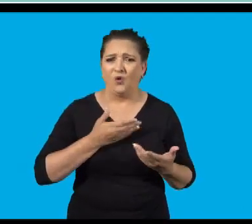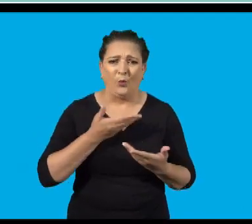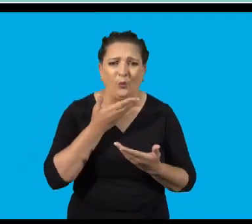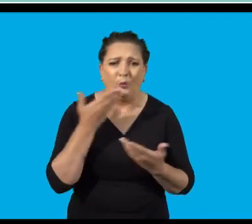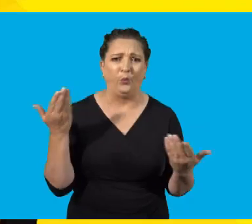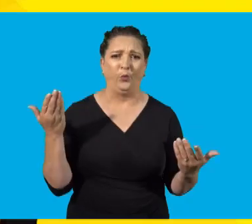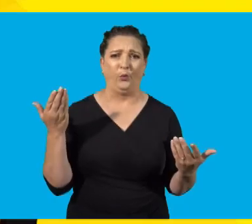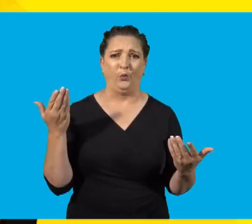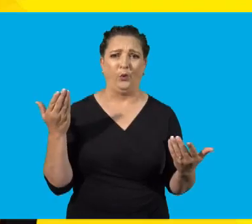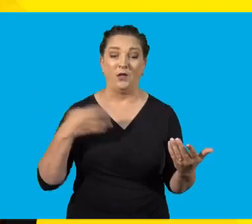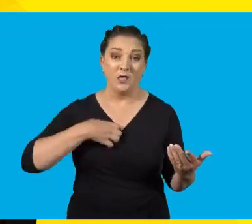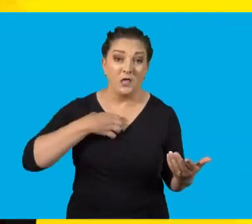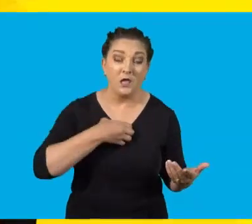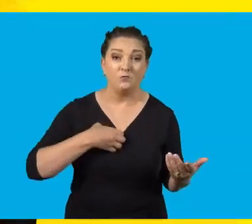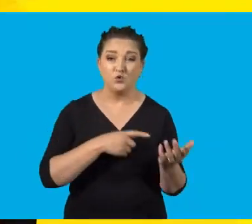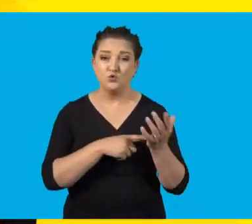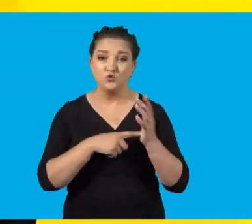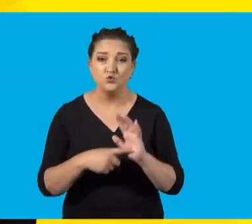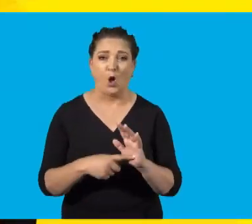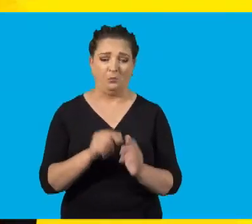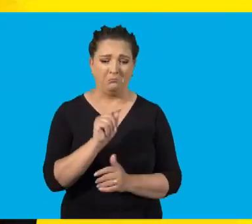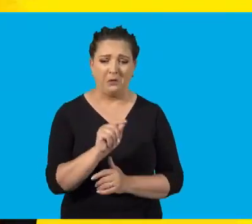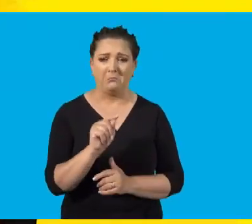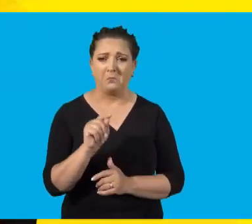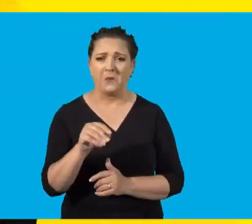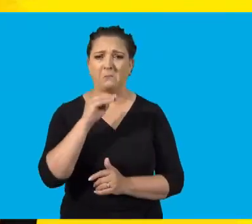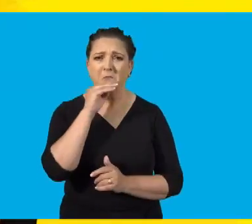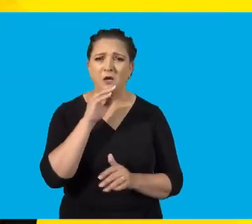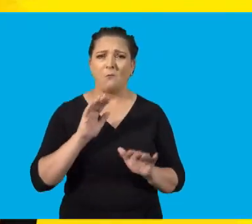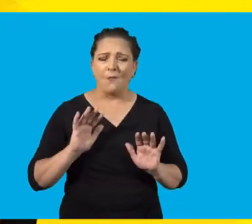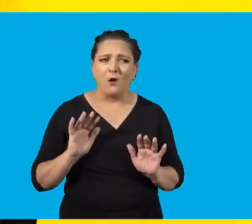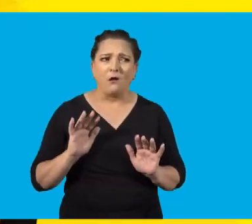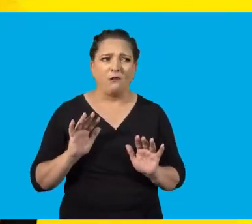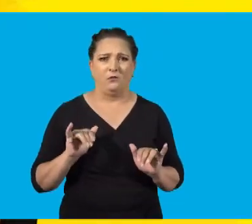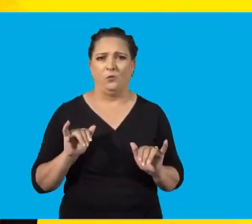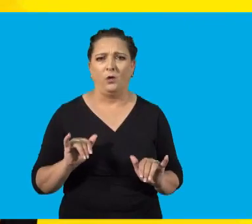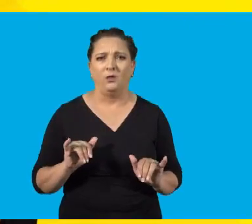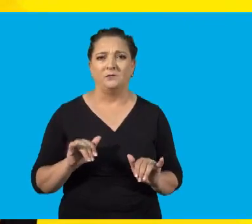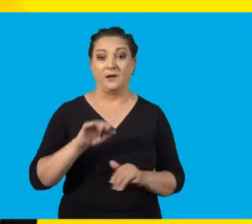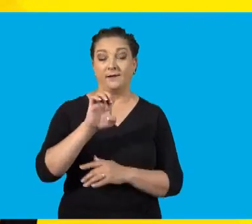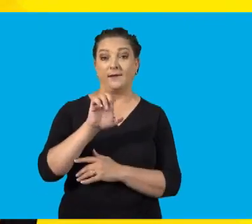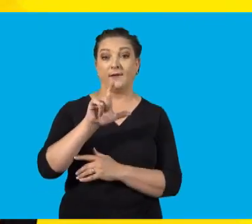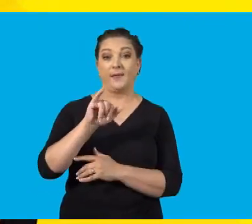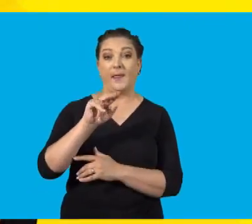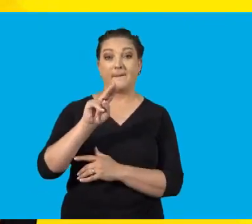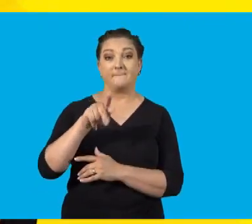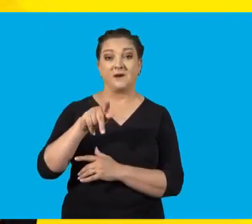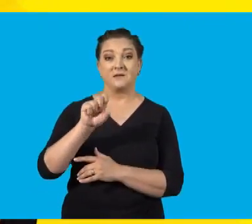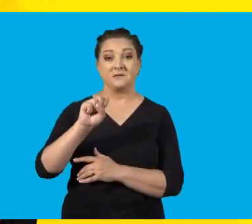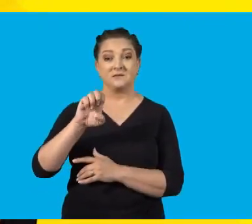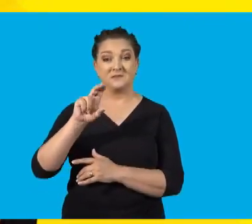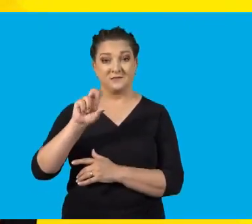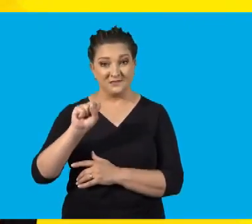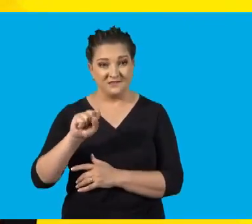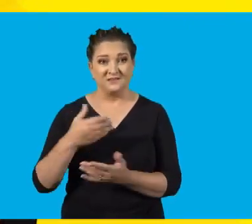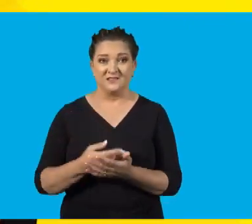the emotion coming through? And to show the emotion, we used a pause. But now remember that your ellipsis can also